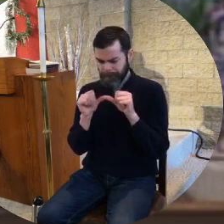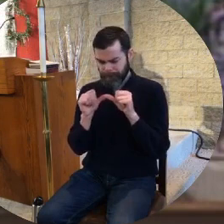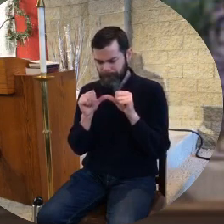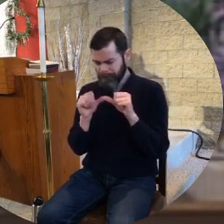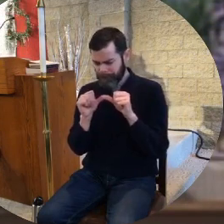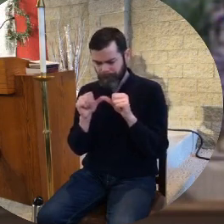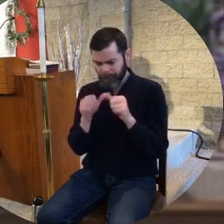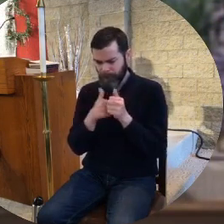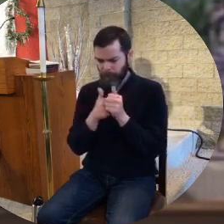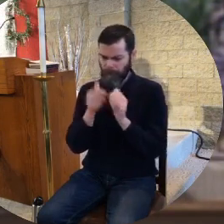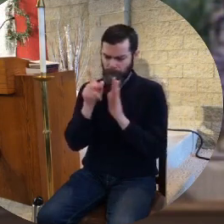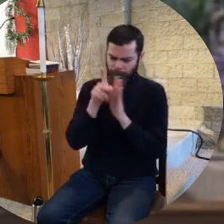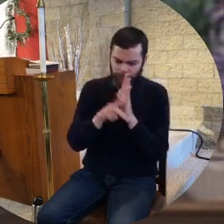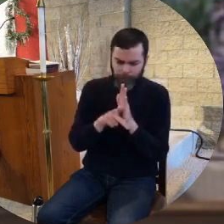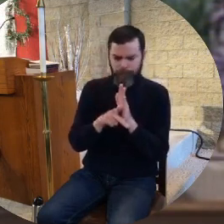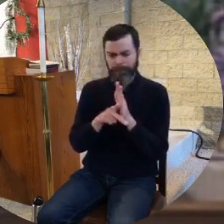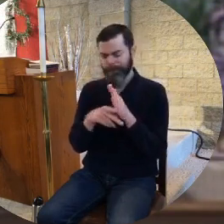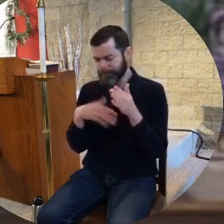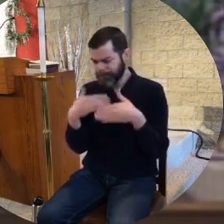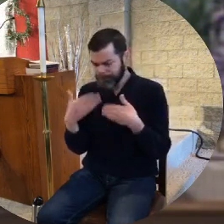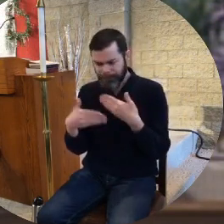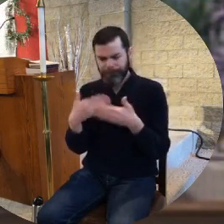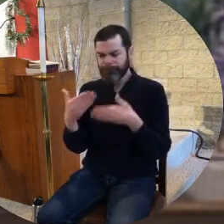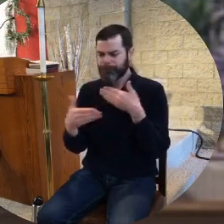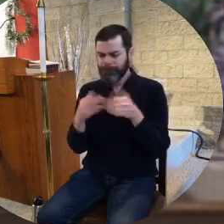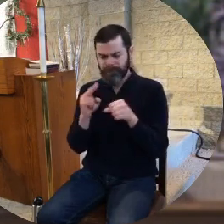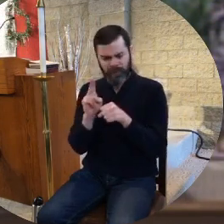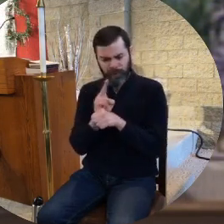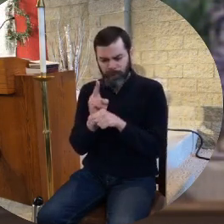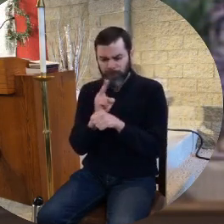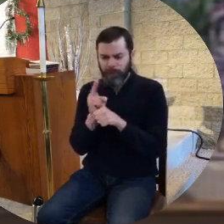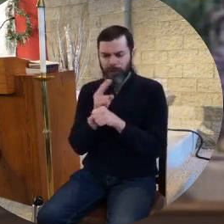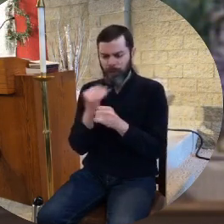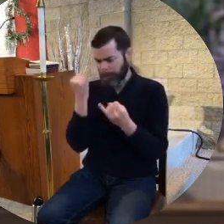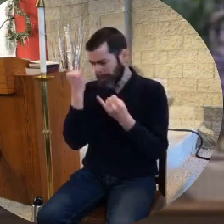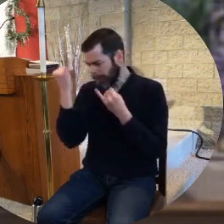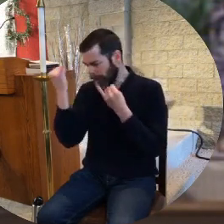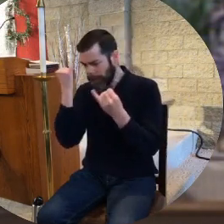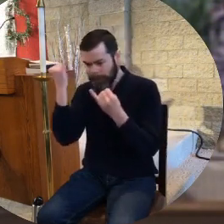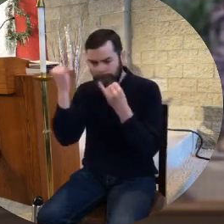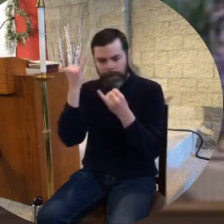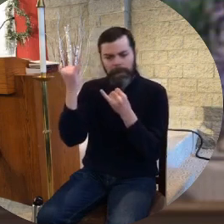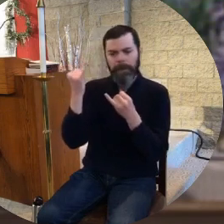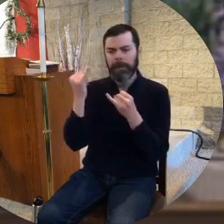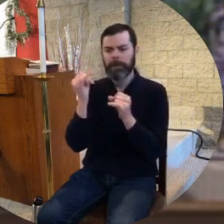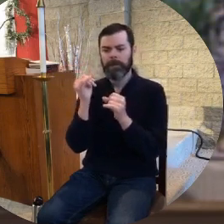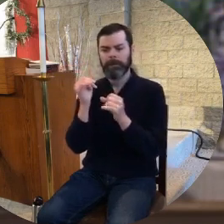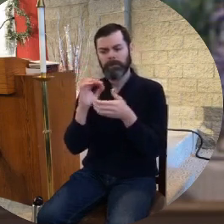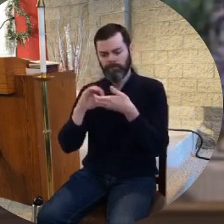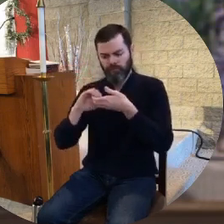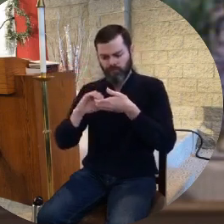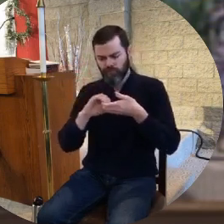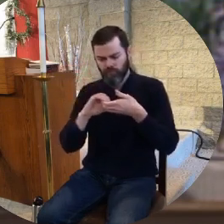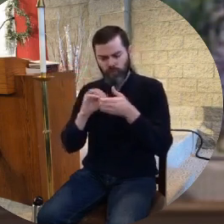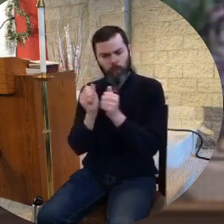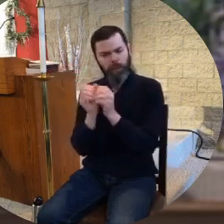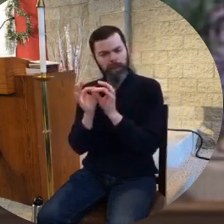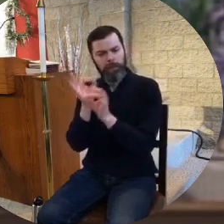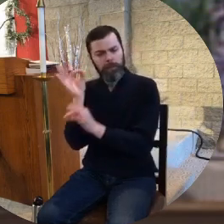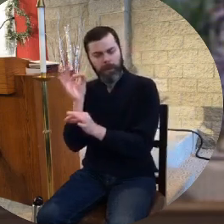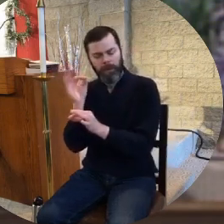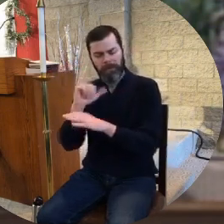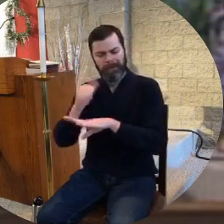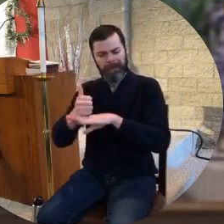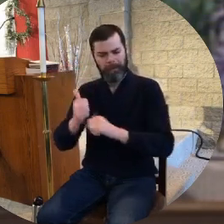these principles, as we continue to utilize these principles and co-create our life, he says, of course you'll notice that something